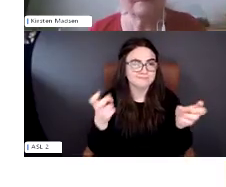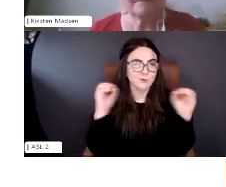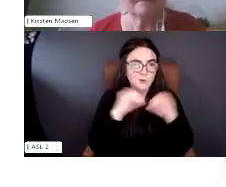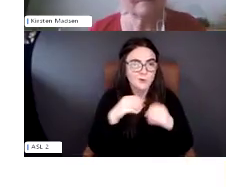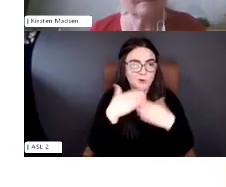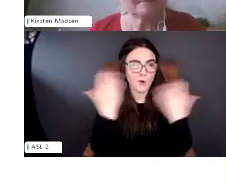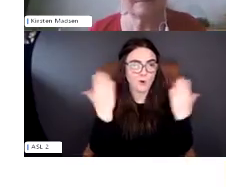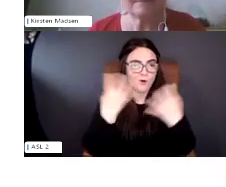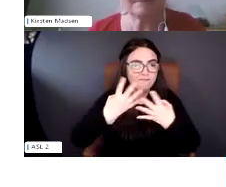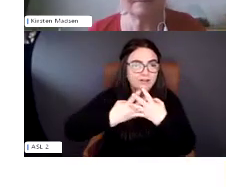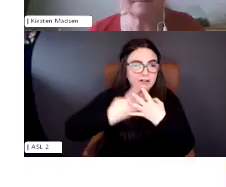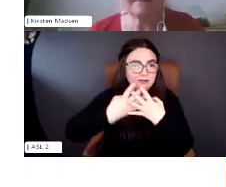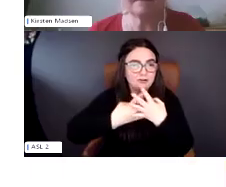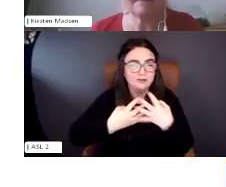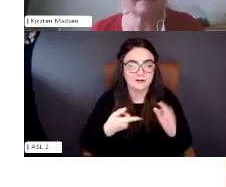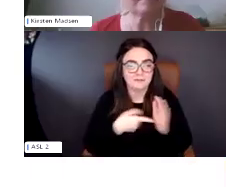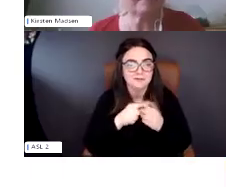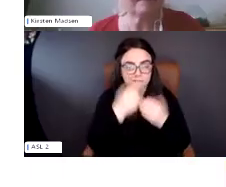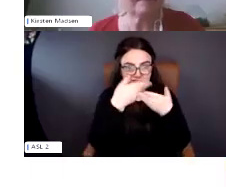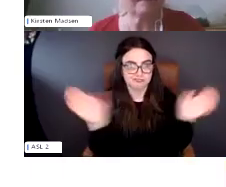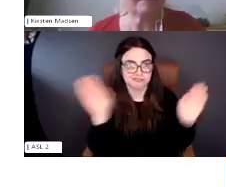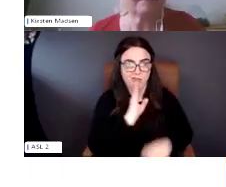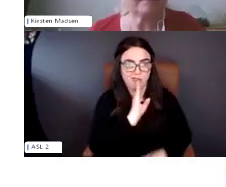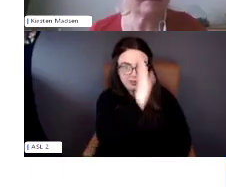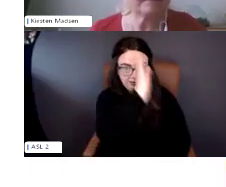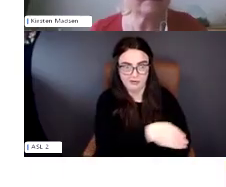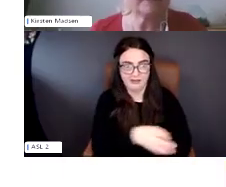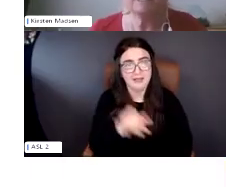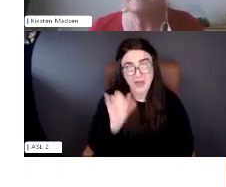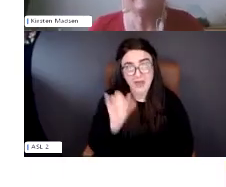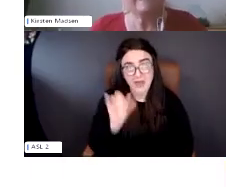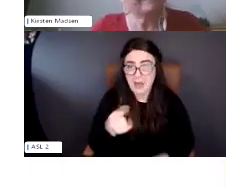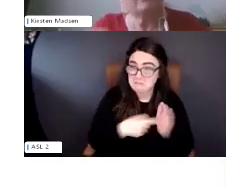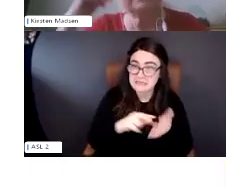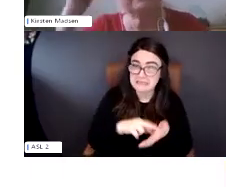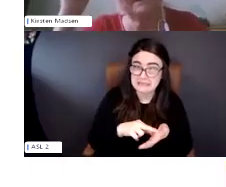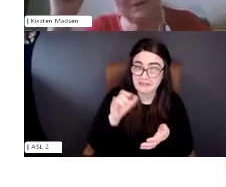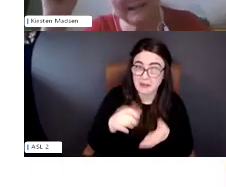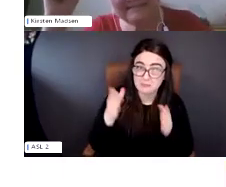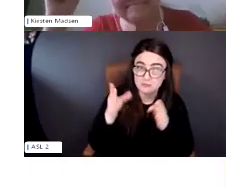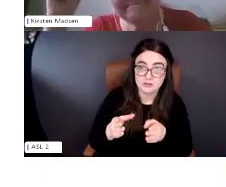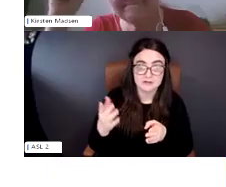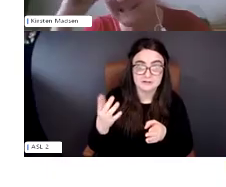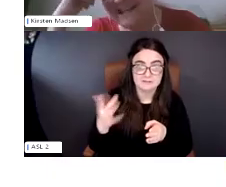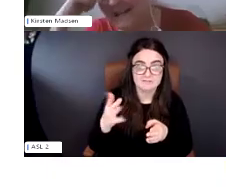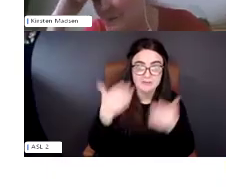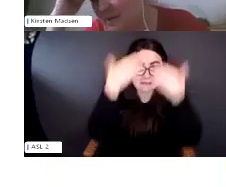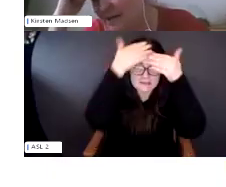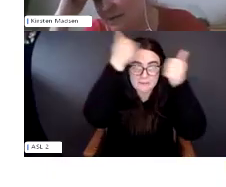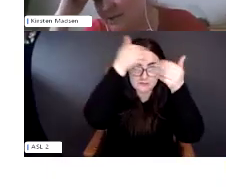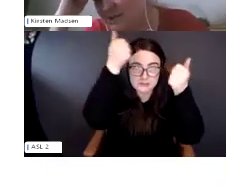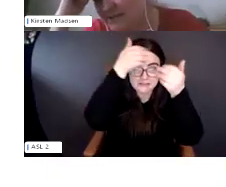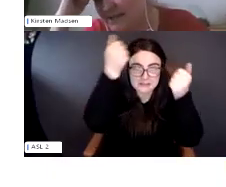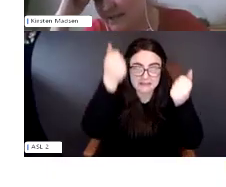to a person that may have some dementia in Yeah, some that wouldn't senior be bullying. residents? Yeah,